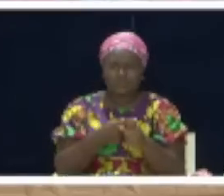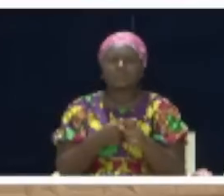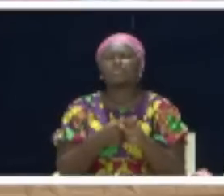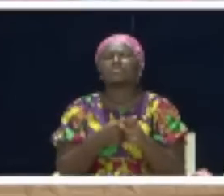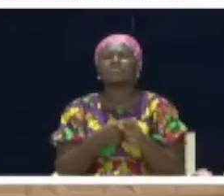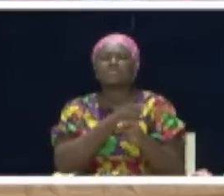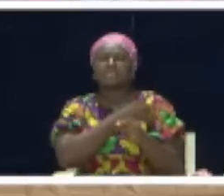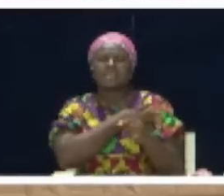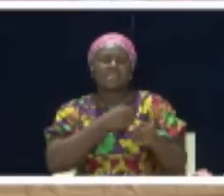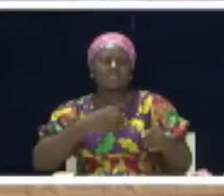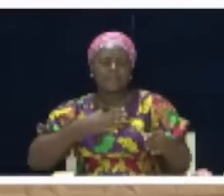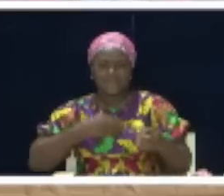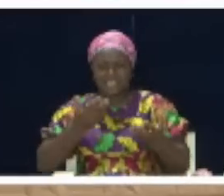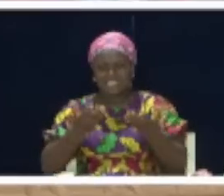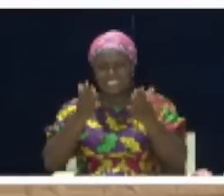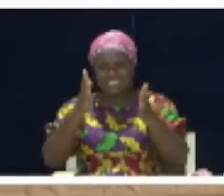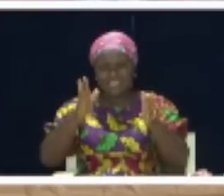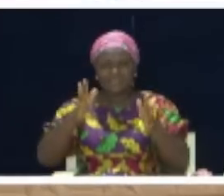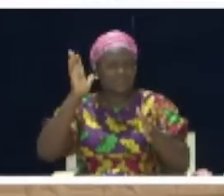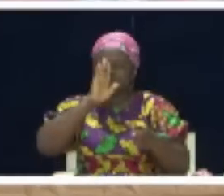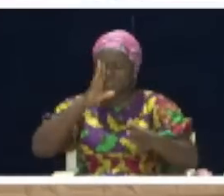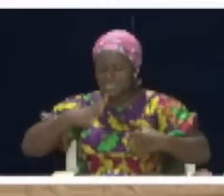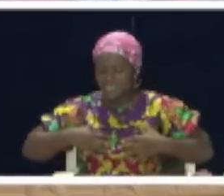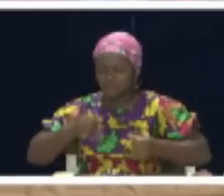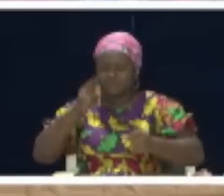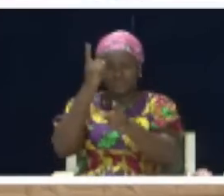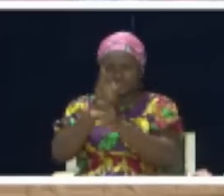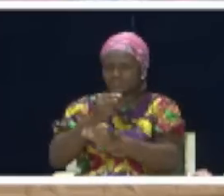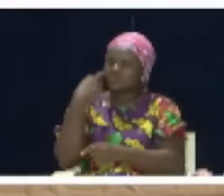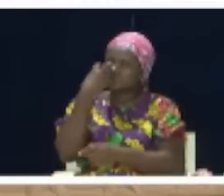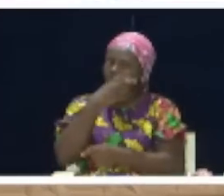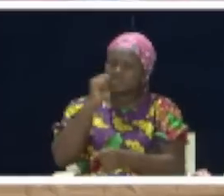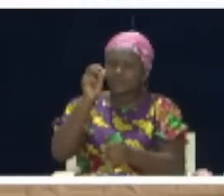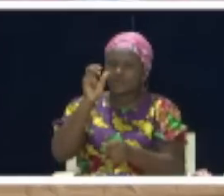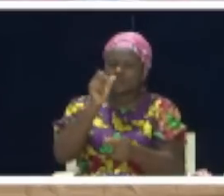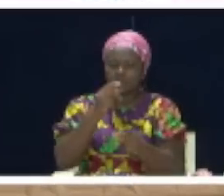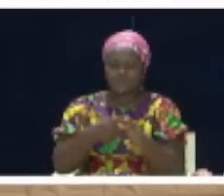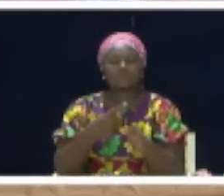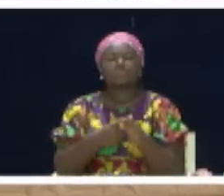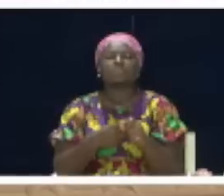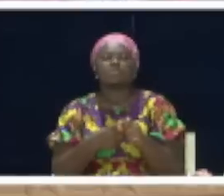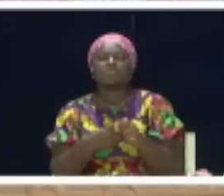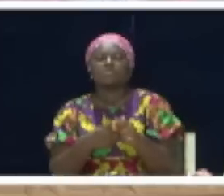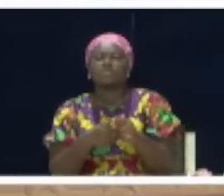And my servant will be made of, just speak a word.